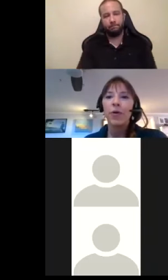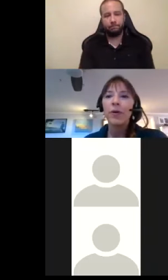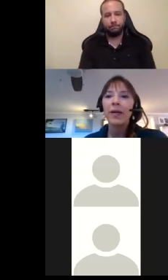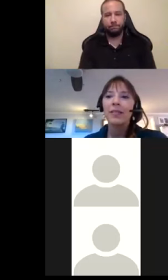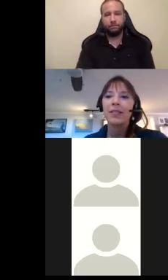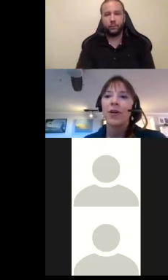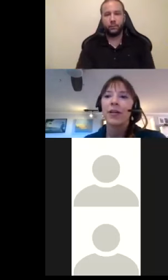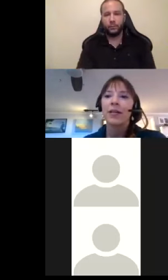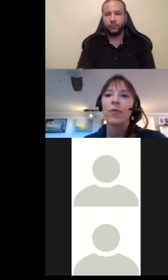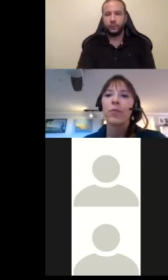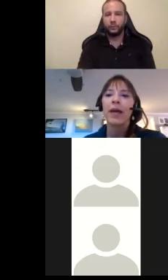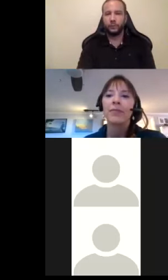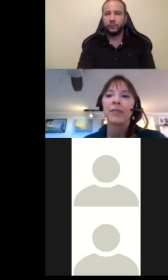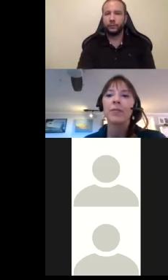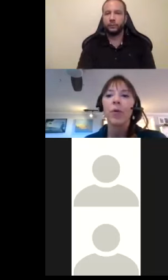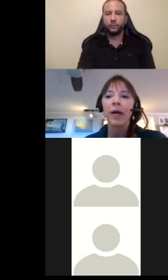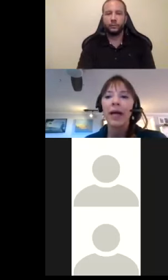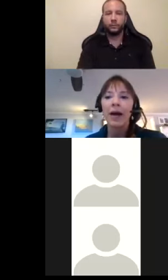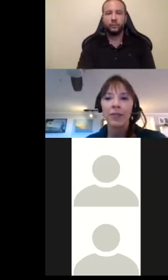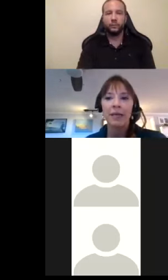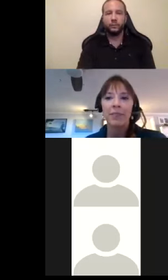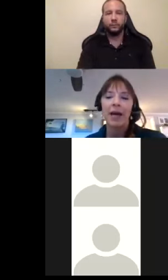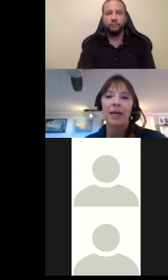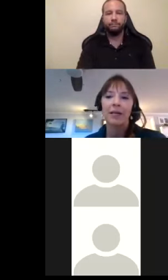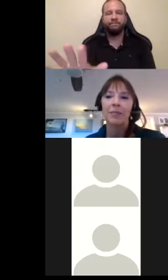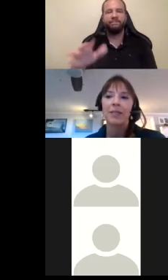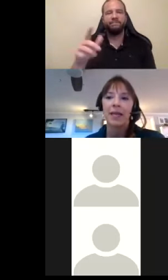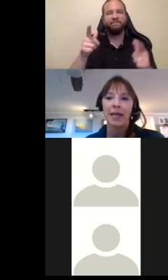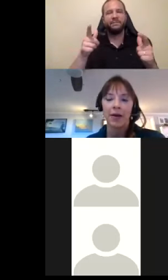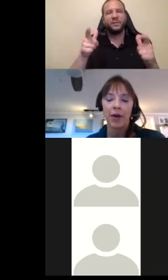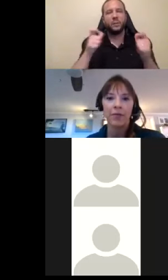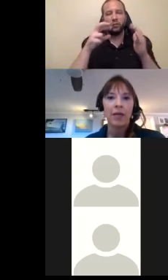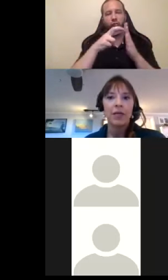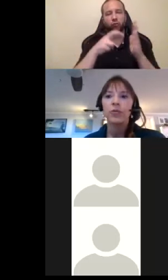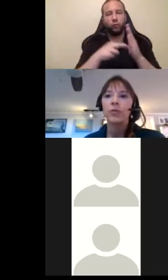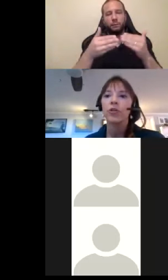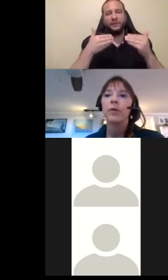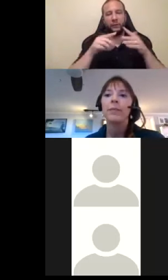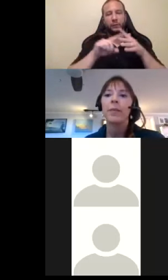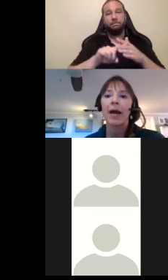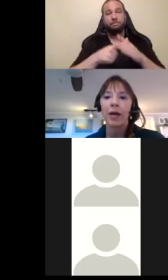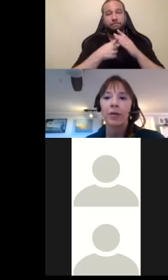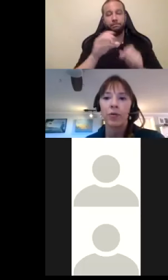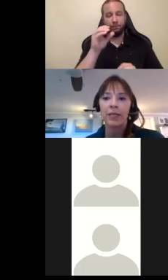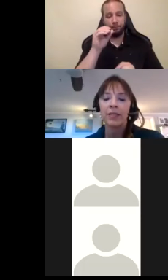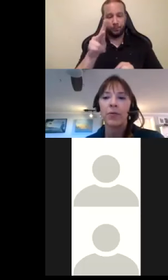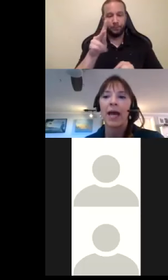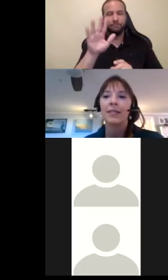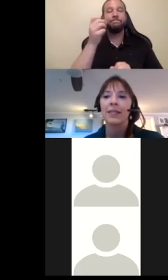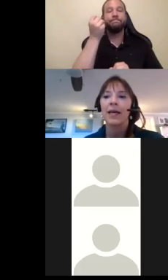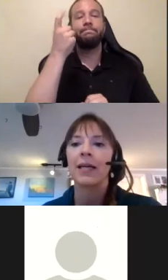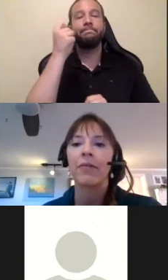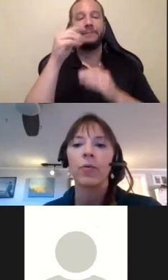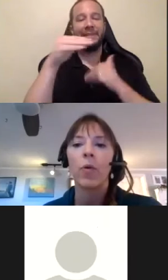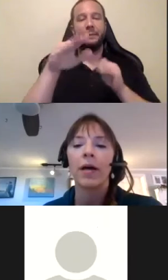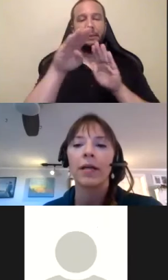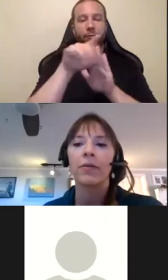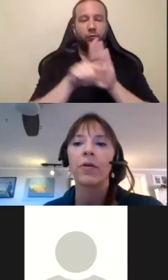So before we get started, we have some quick housekeeping items to take care of. To ensure we limit background noise, we ask